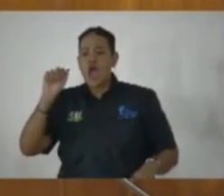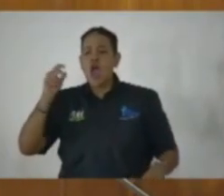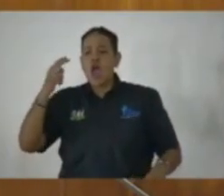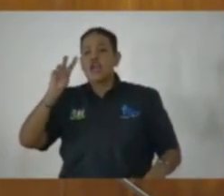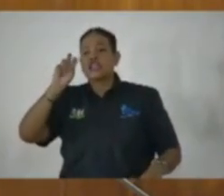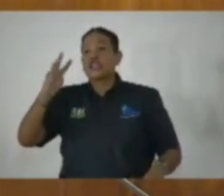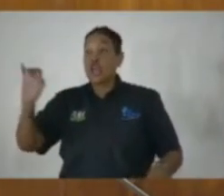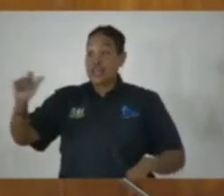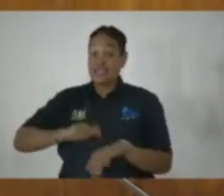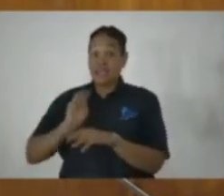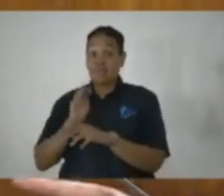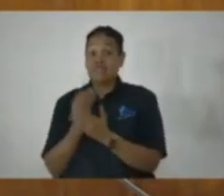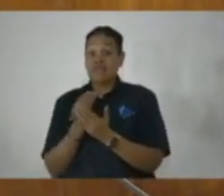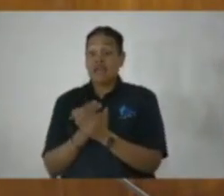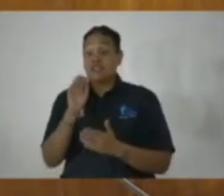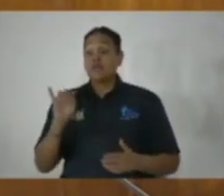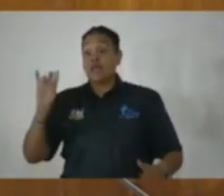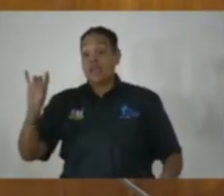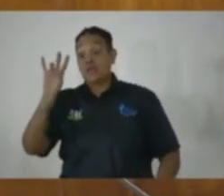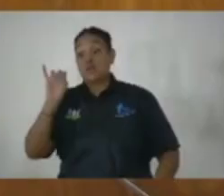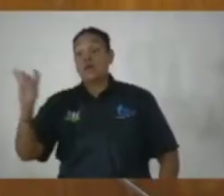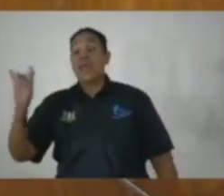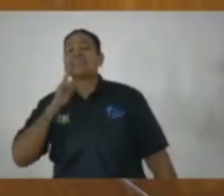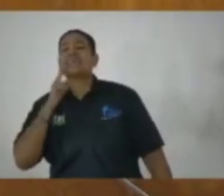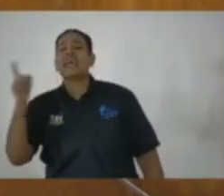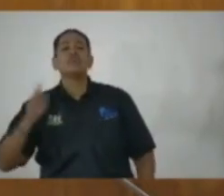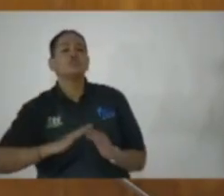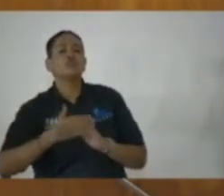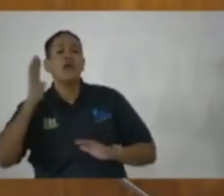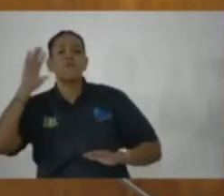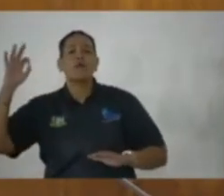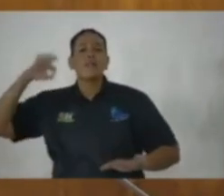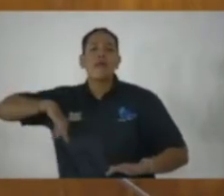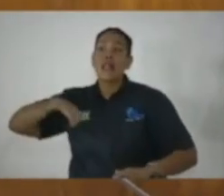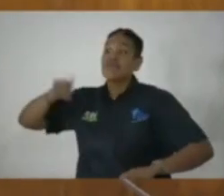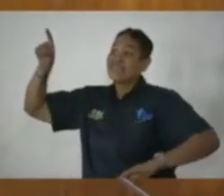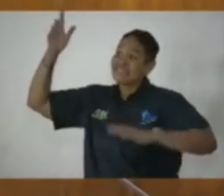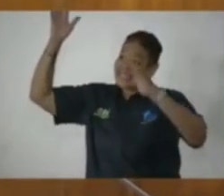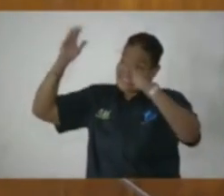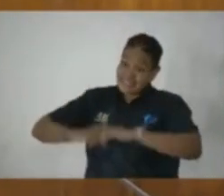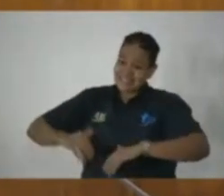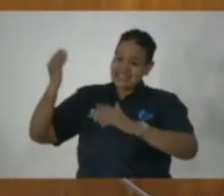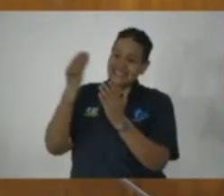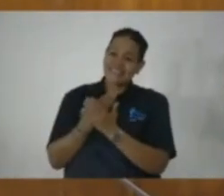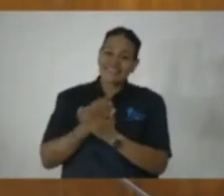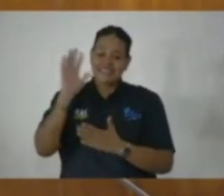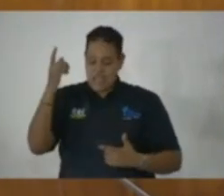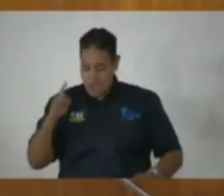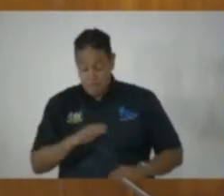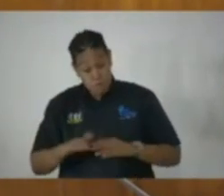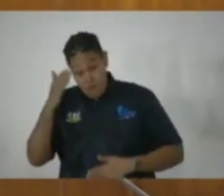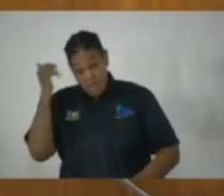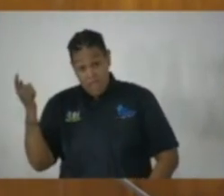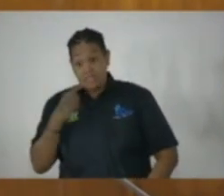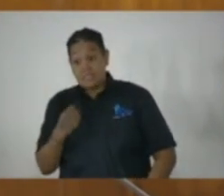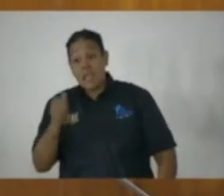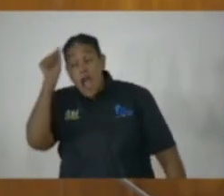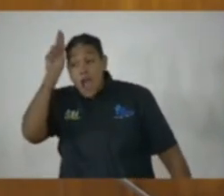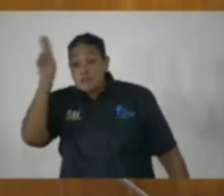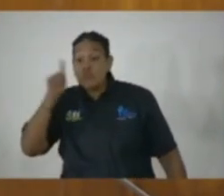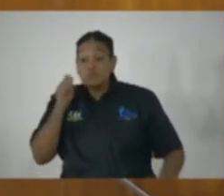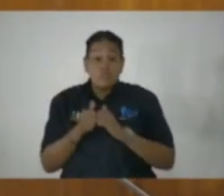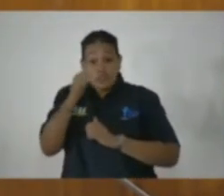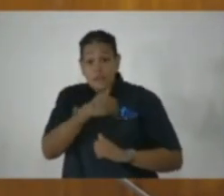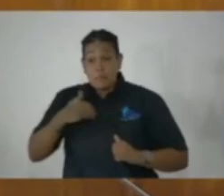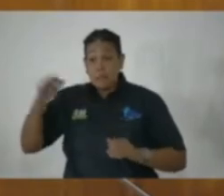the then Minister of Finance, 2008, said that Jamaica will benefit. Don't forget also that Andrew Holness was a senior